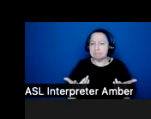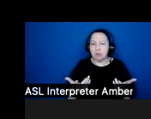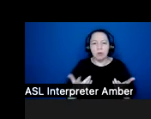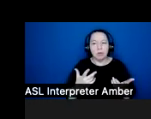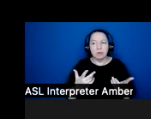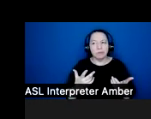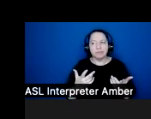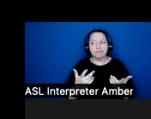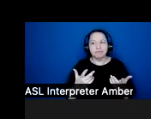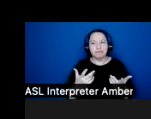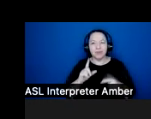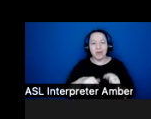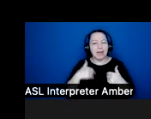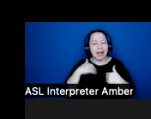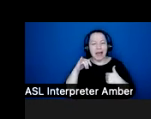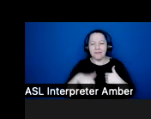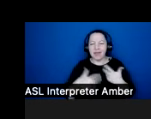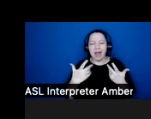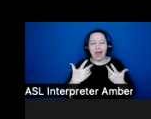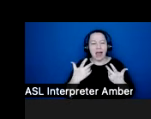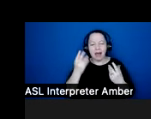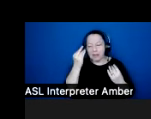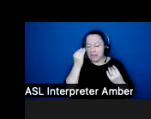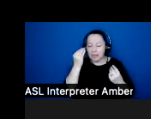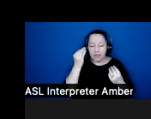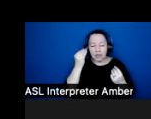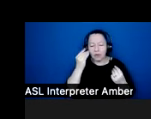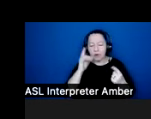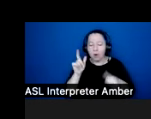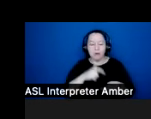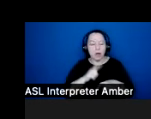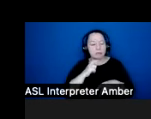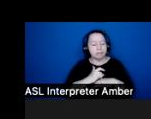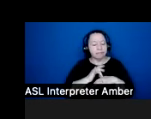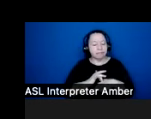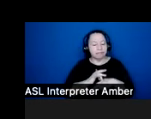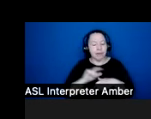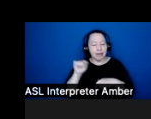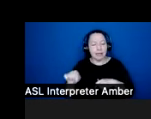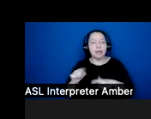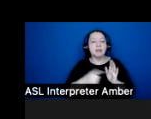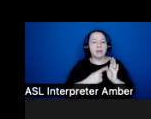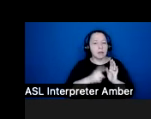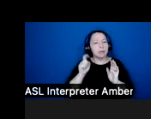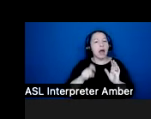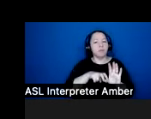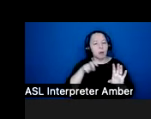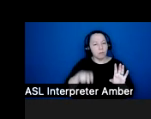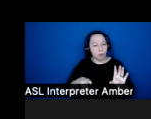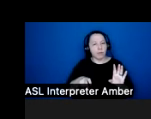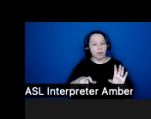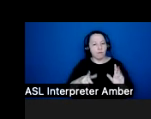have that on you all the time. You can't constantly be thinking about that. And sometimes you need to just be able to remove yourself from the work.